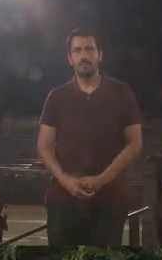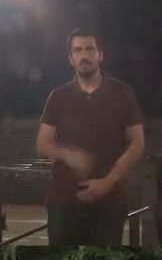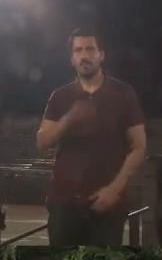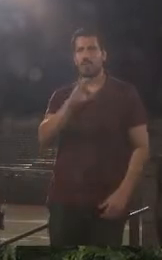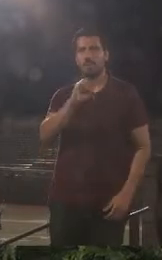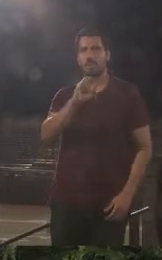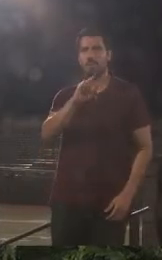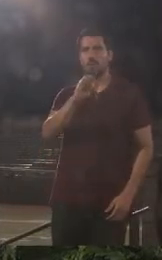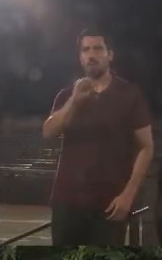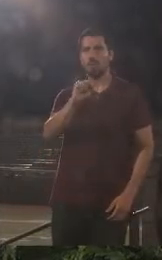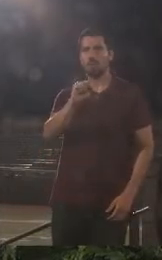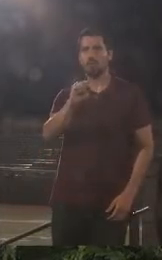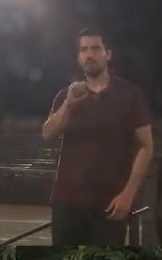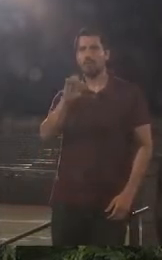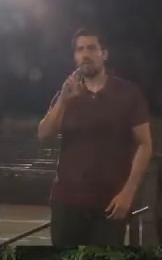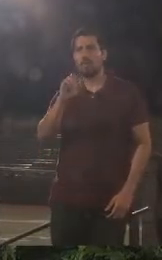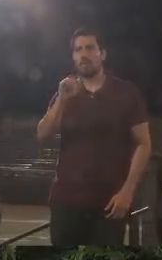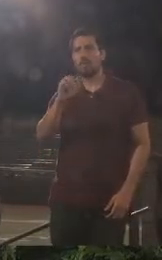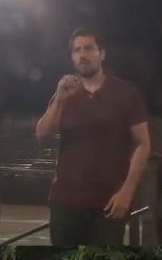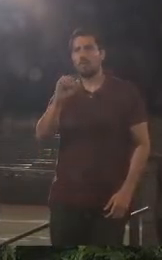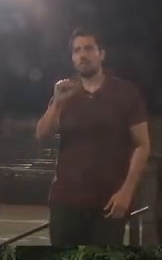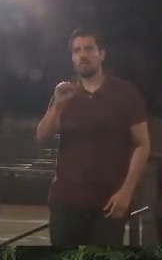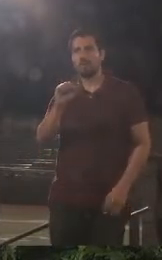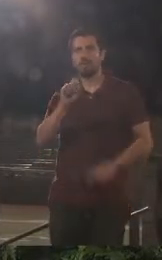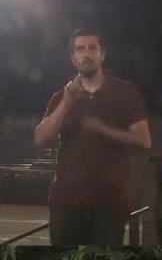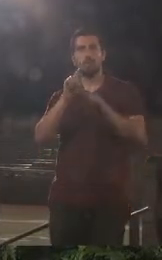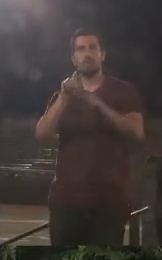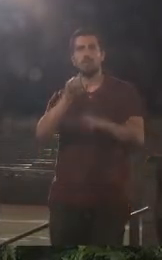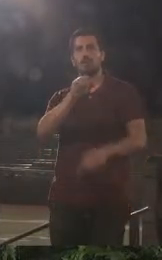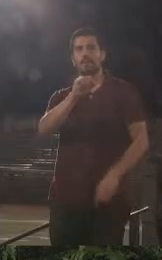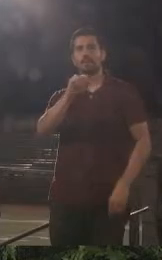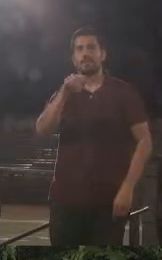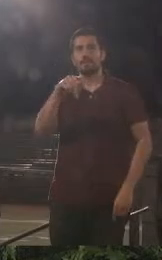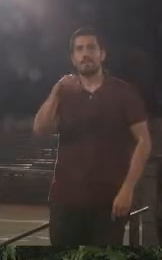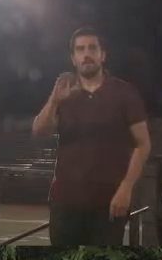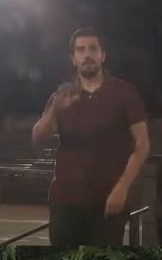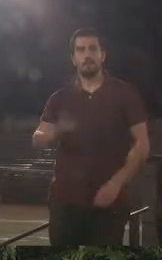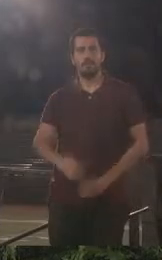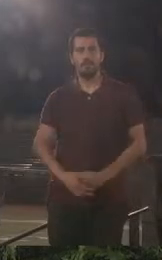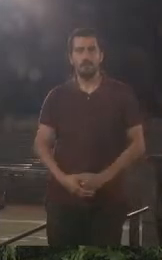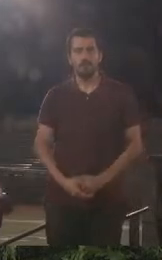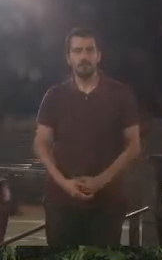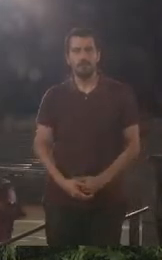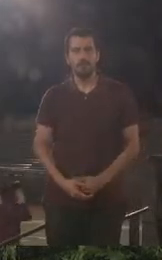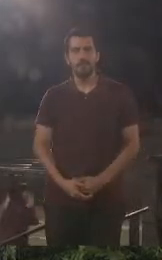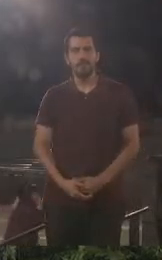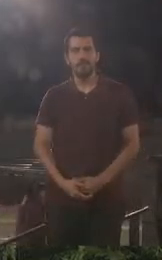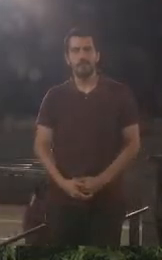Carlos Manuel Ramos will be attending St. Philip's College.